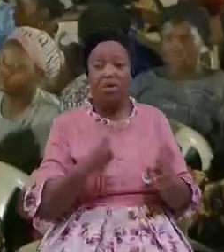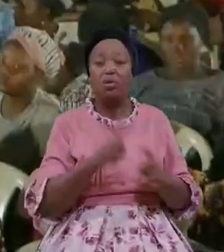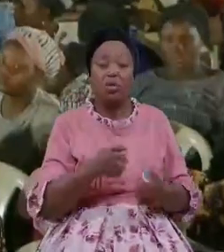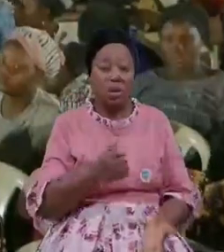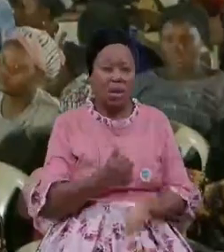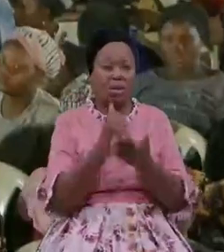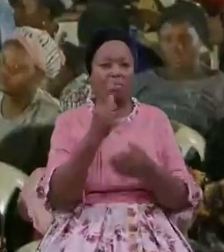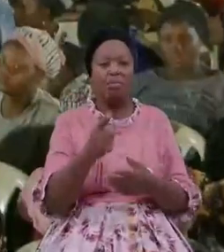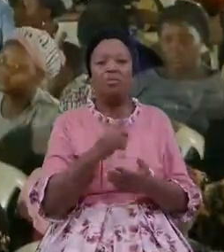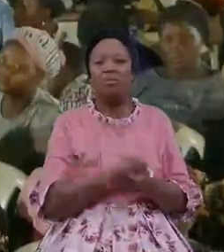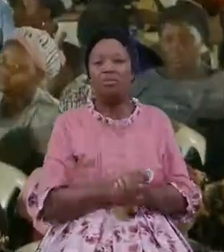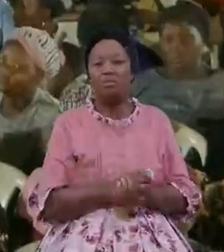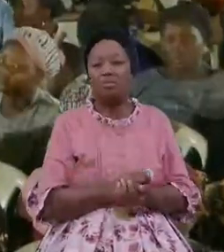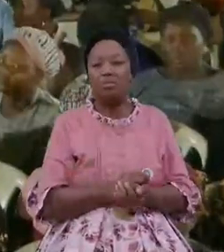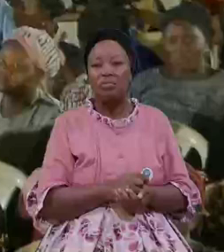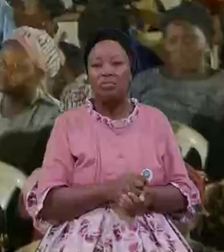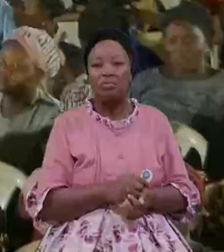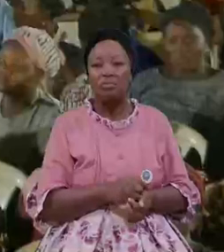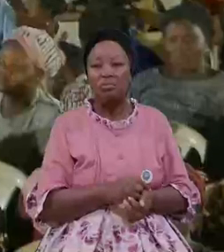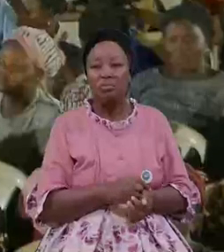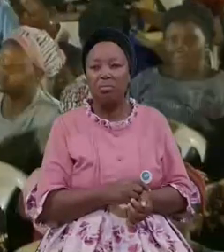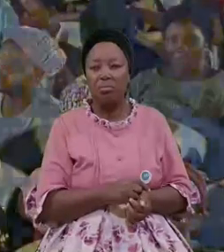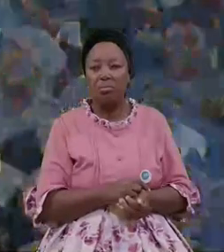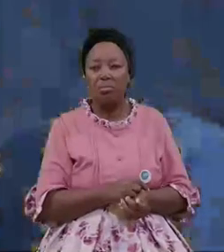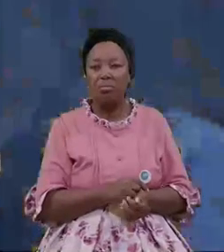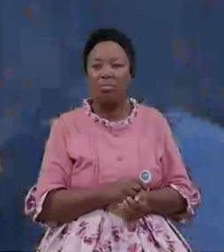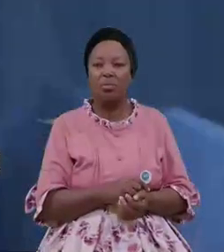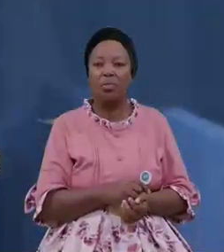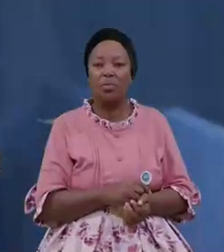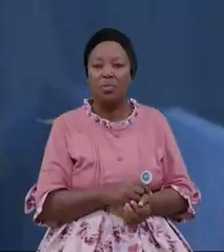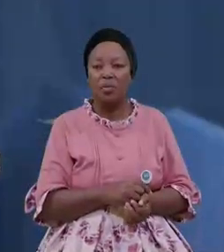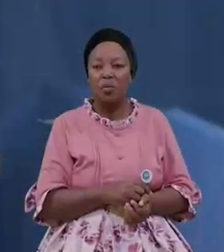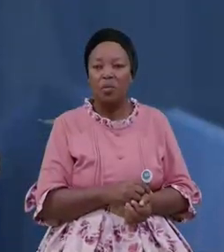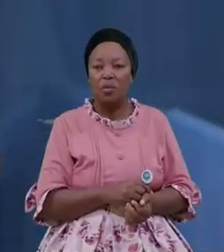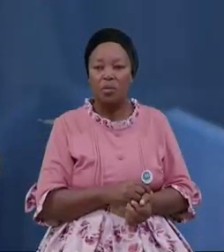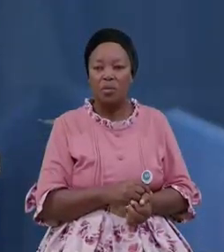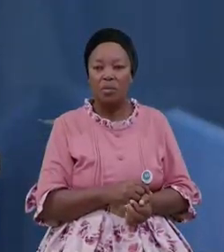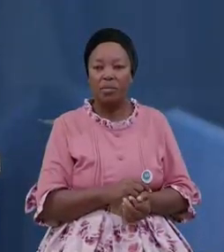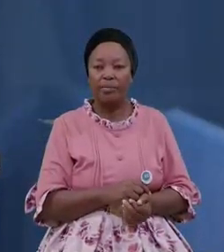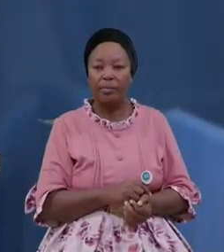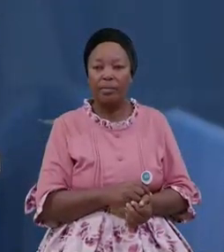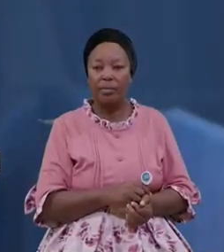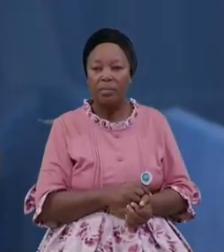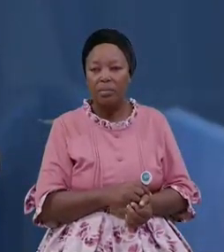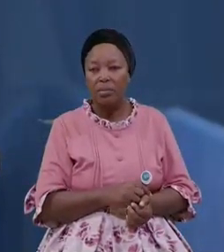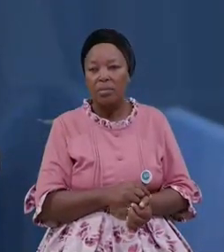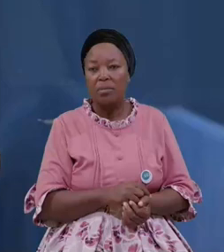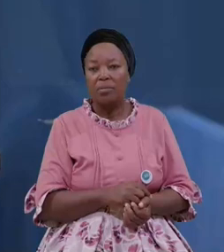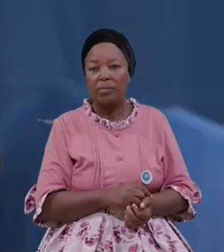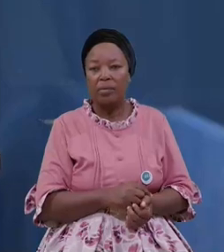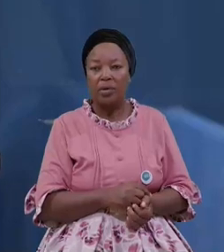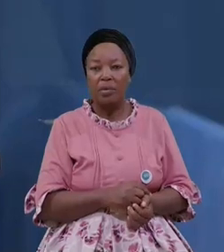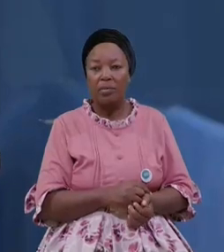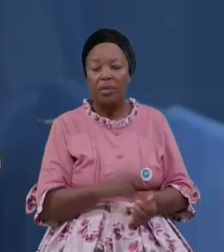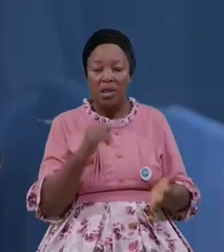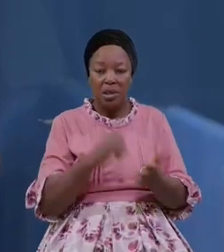vir Banet on the same days s it's a global thing a message from the pastor